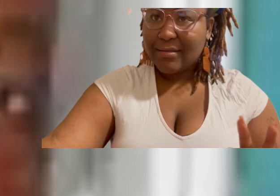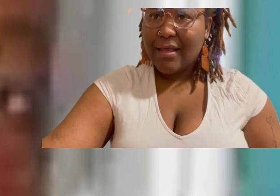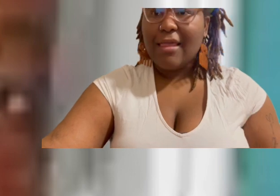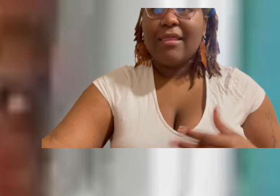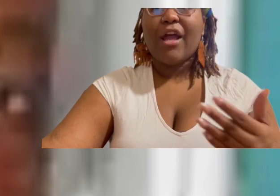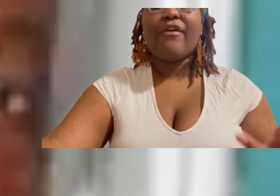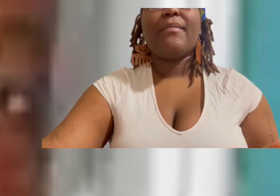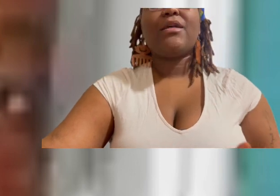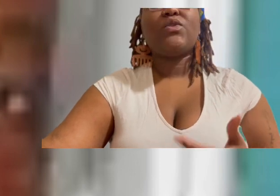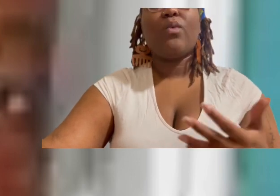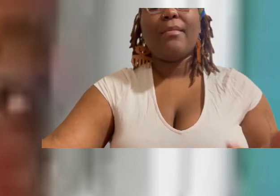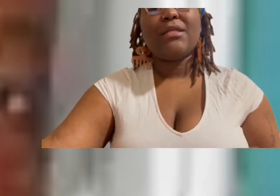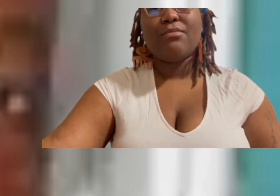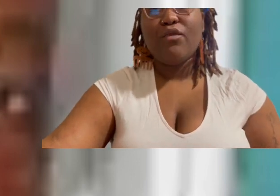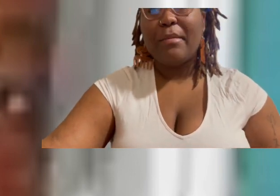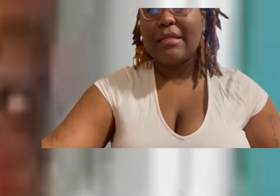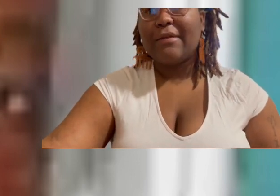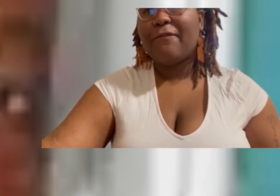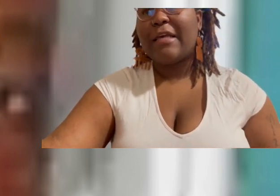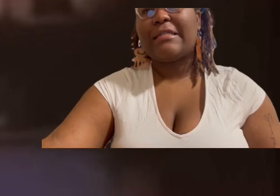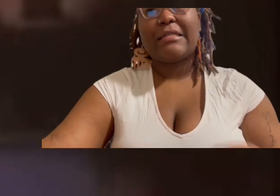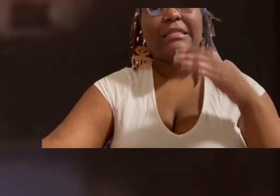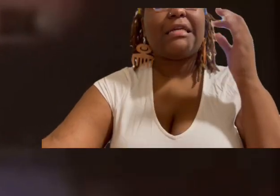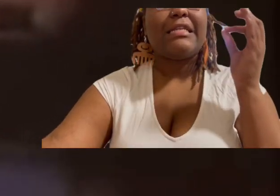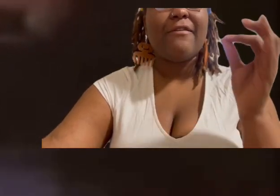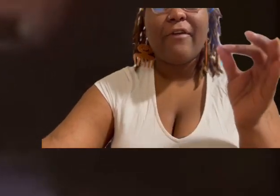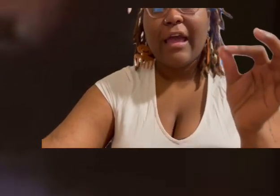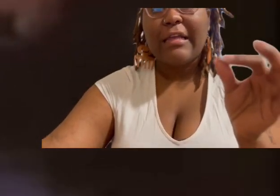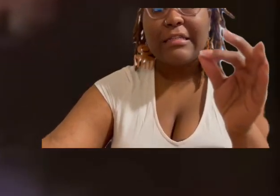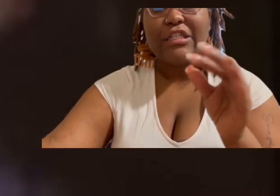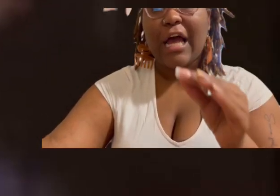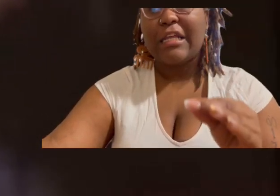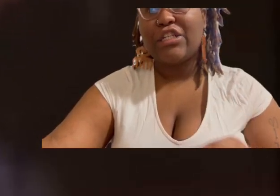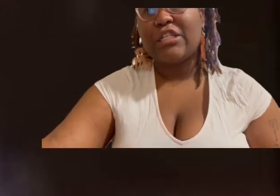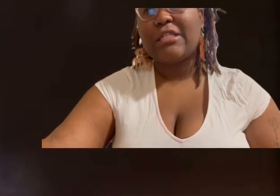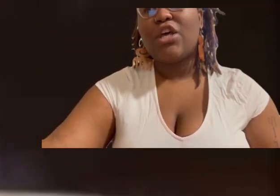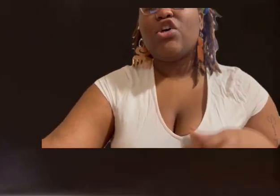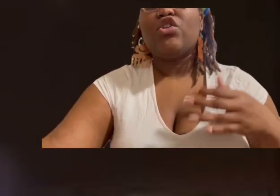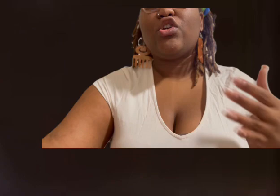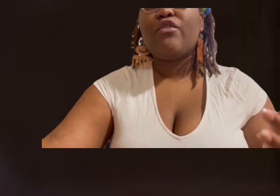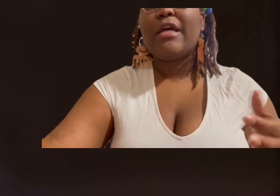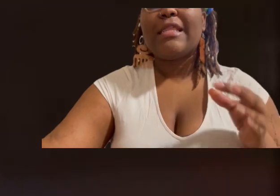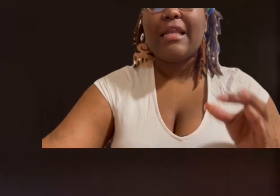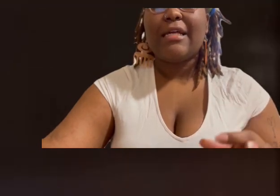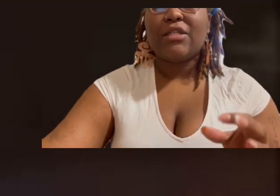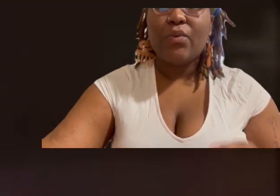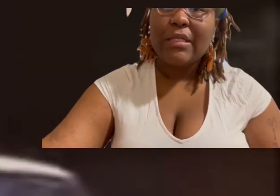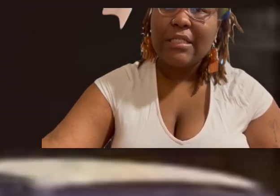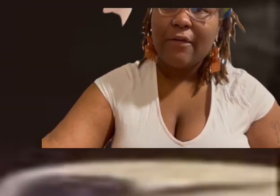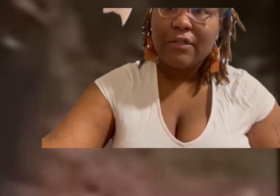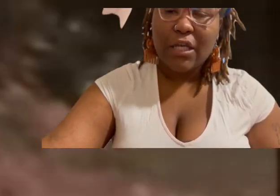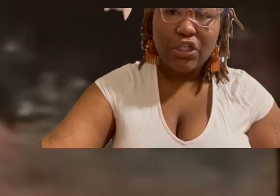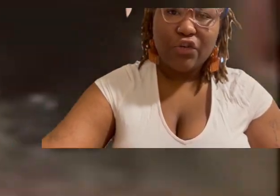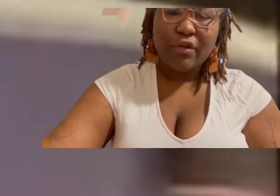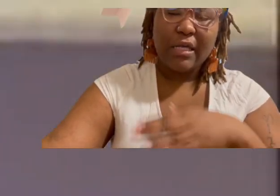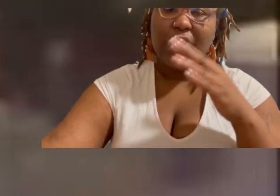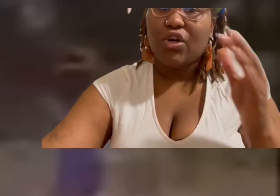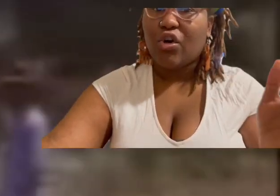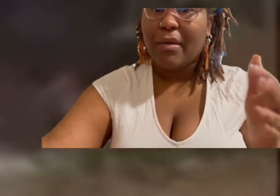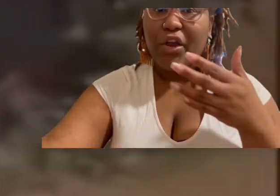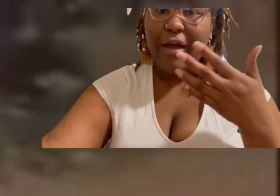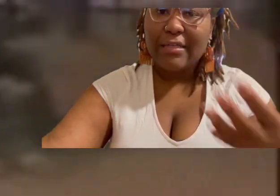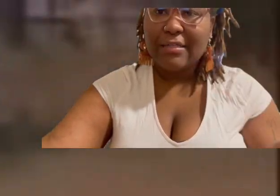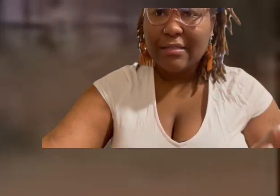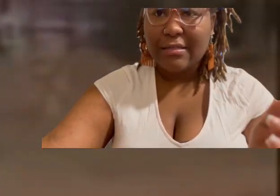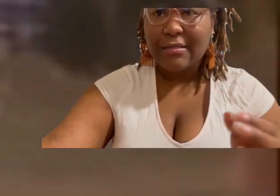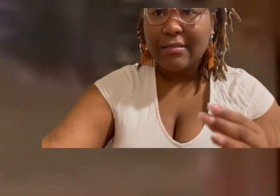Nonetheless, the Caribbean's women's movement faced significant challenges during the late 20th century